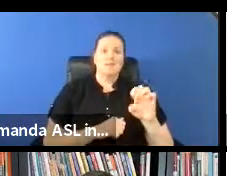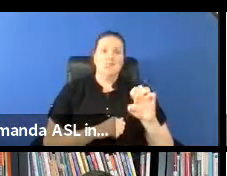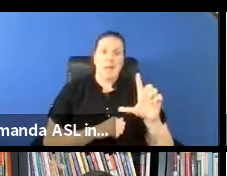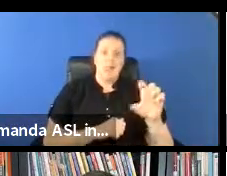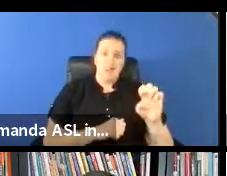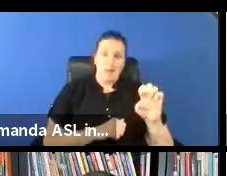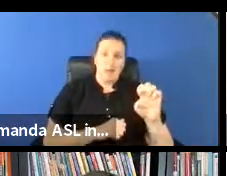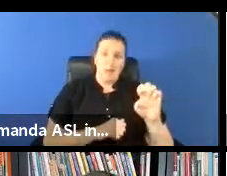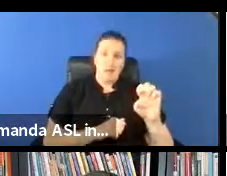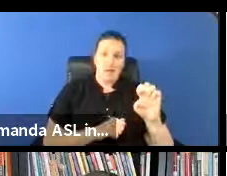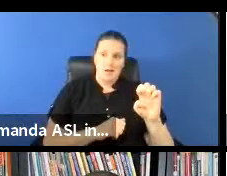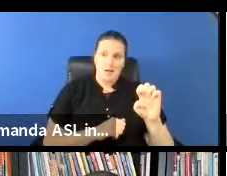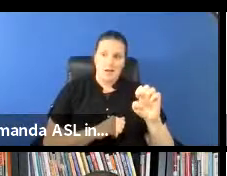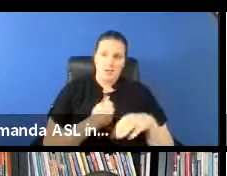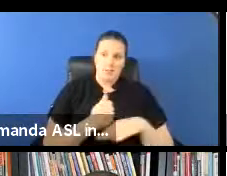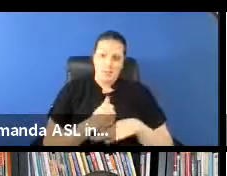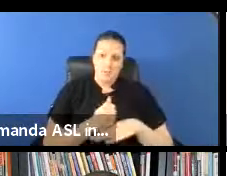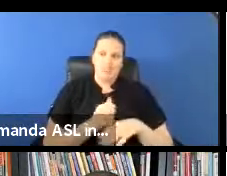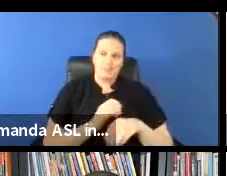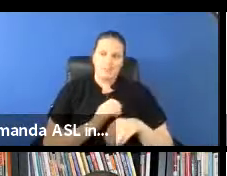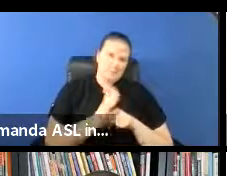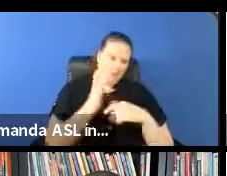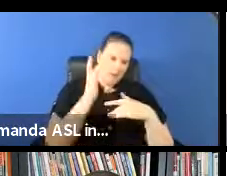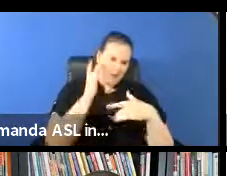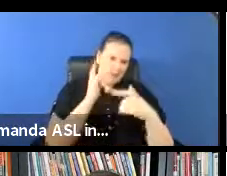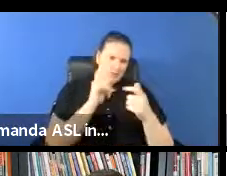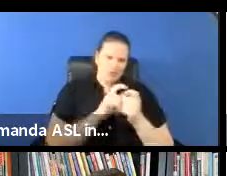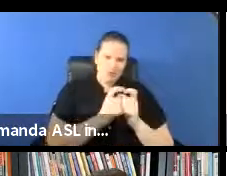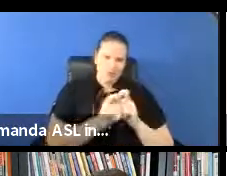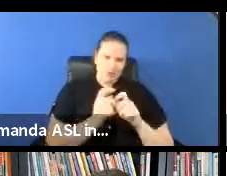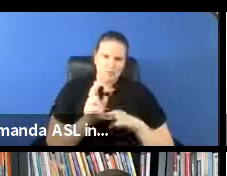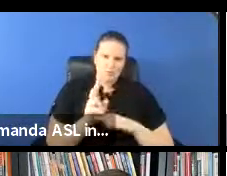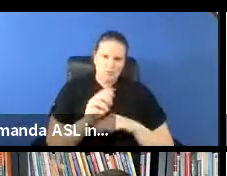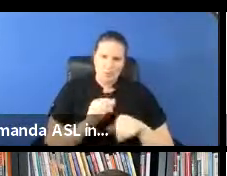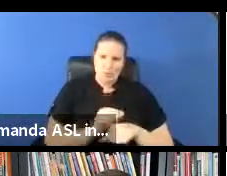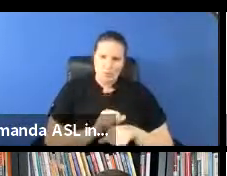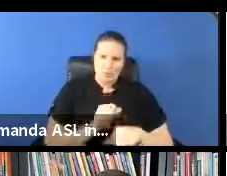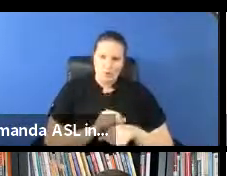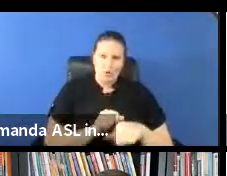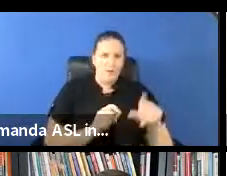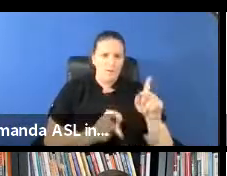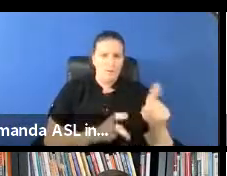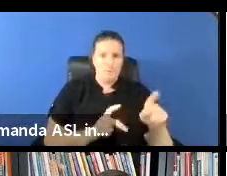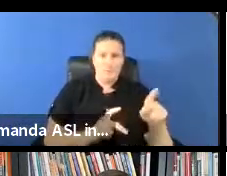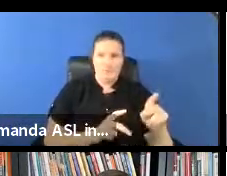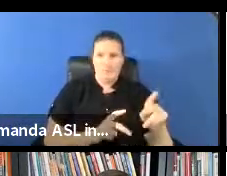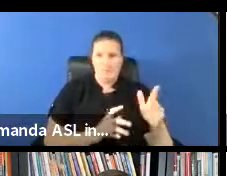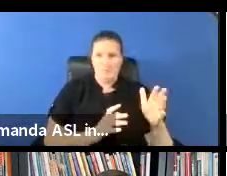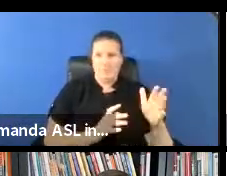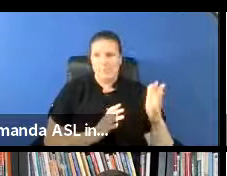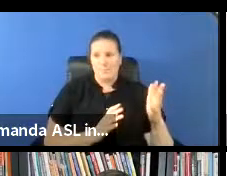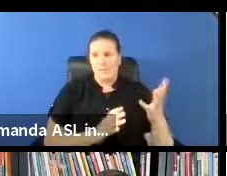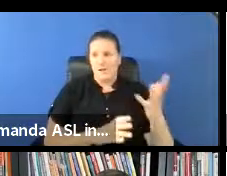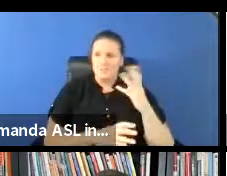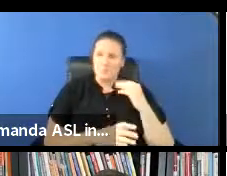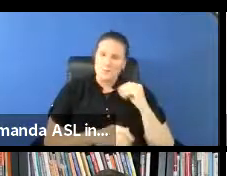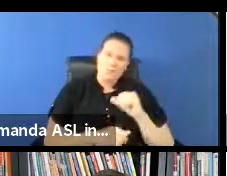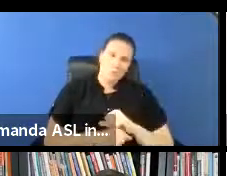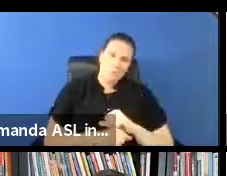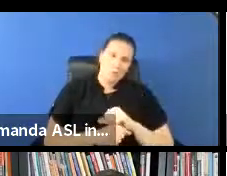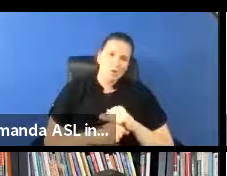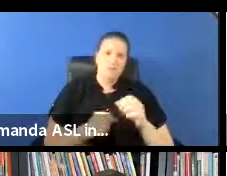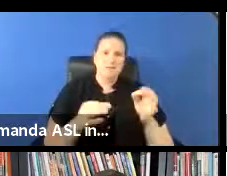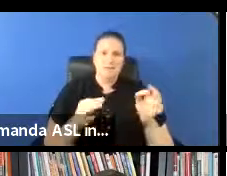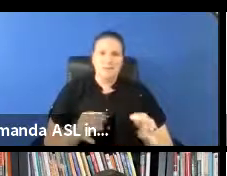obviously the results of the sort of pandemic and how it's shifting the use of work and how people might be experiencing work and making